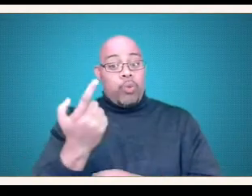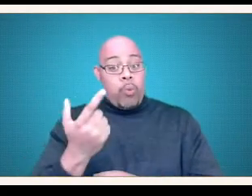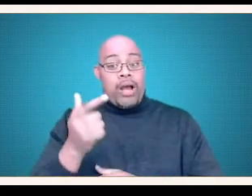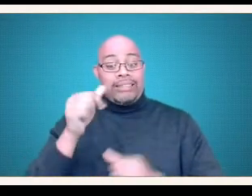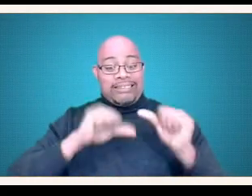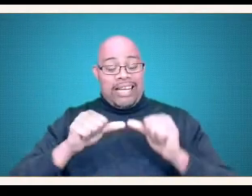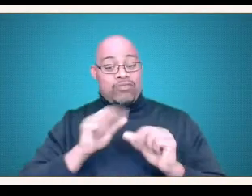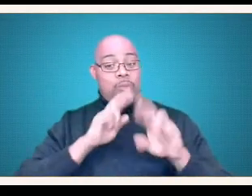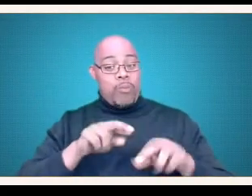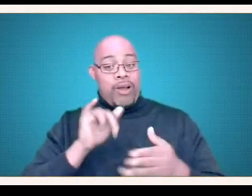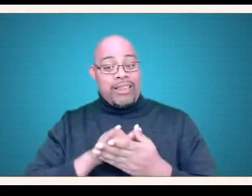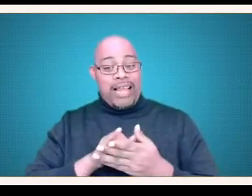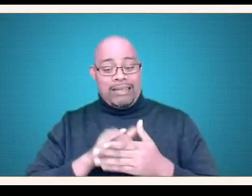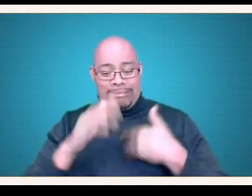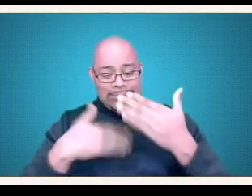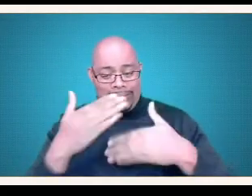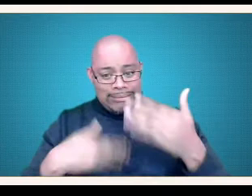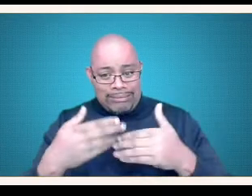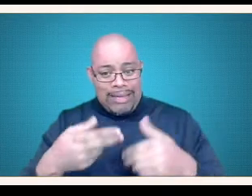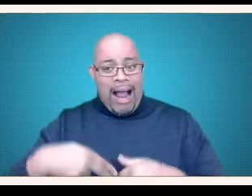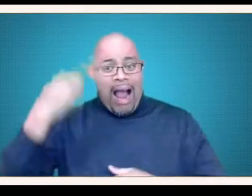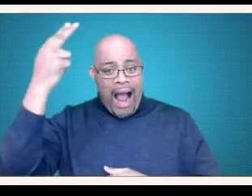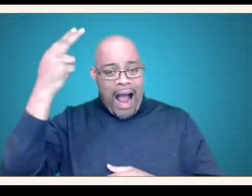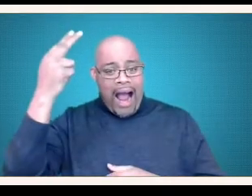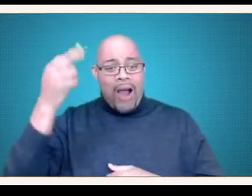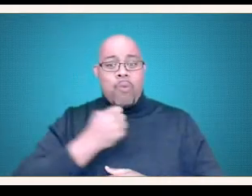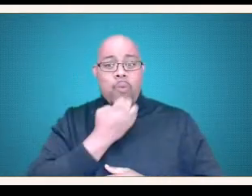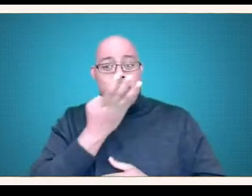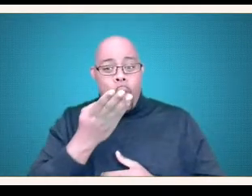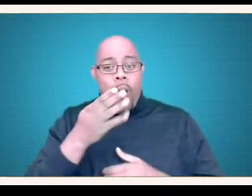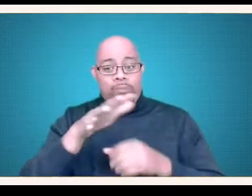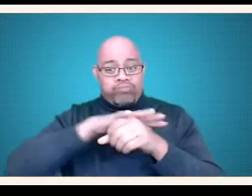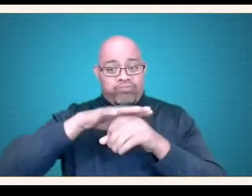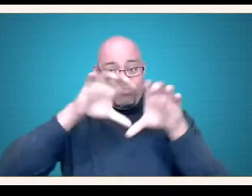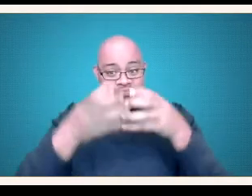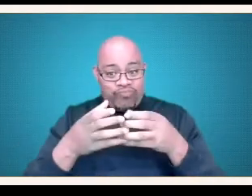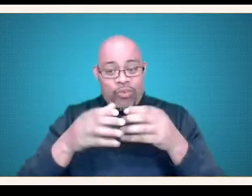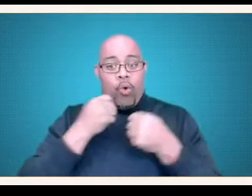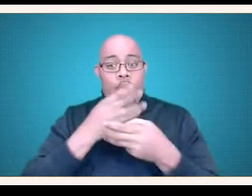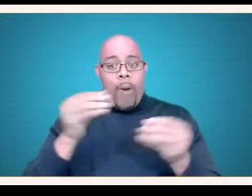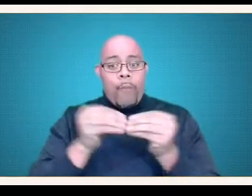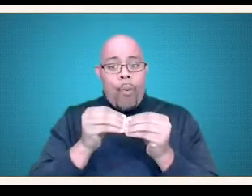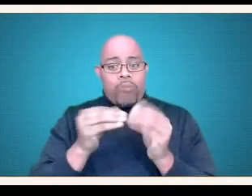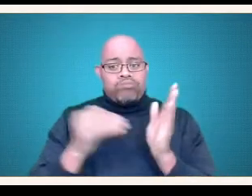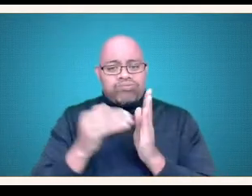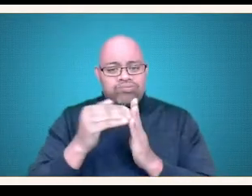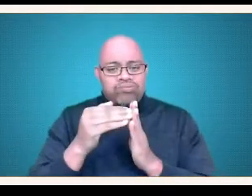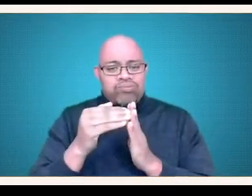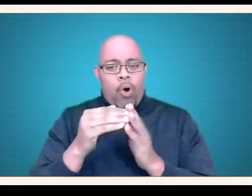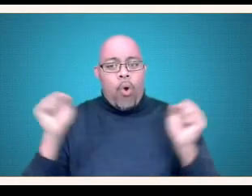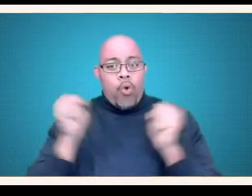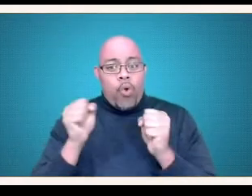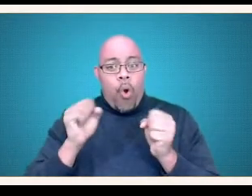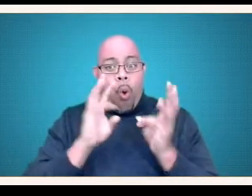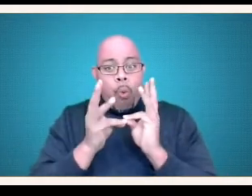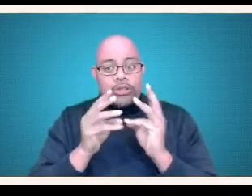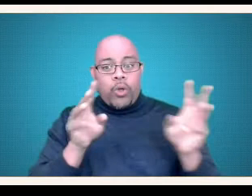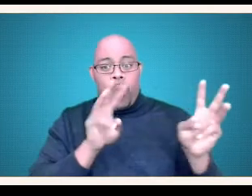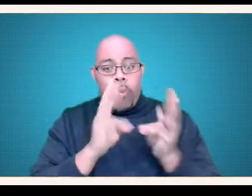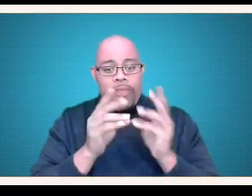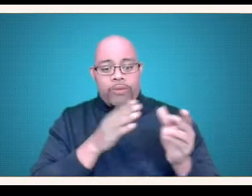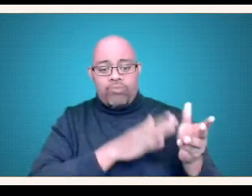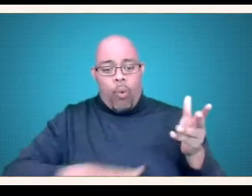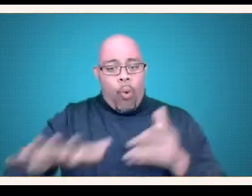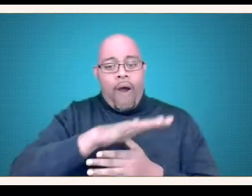know in 2021, scientists reported that the accelerated higher variability warming of the Arctic is causing more frequent, extremely cold